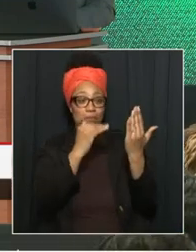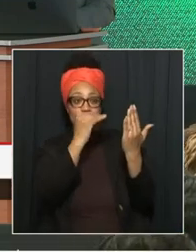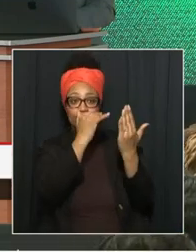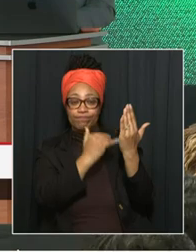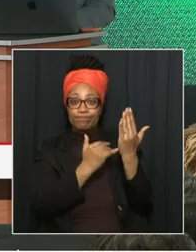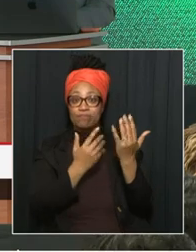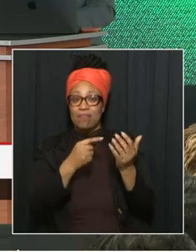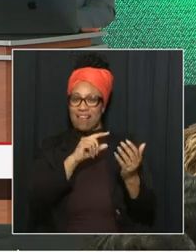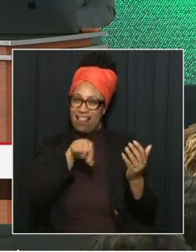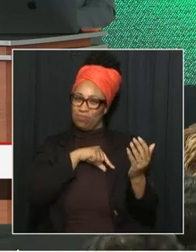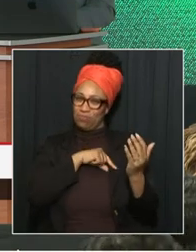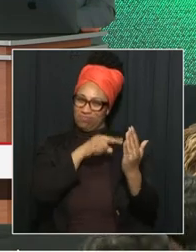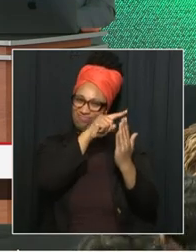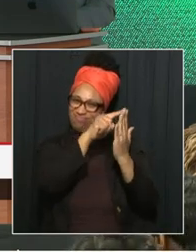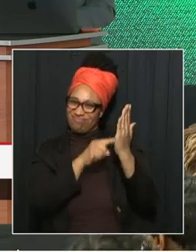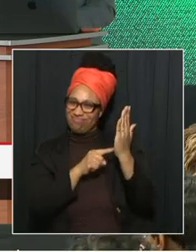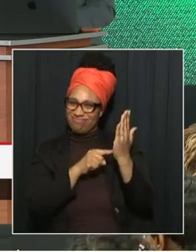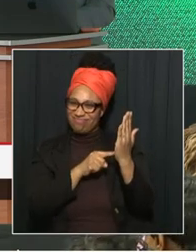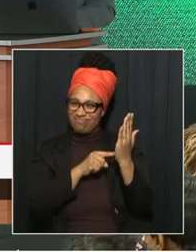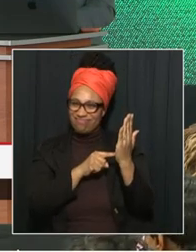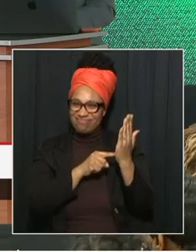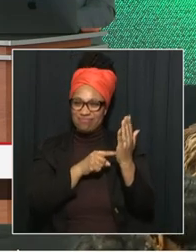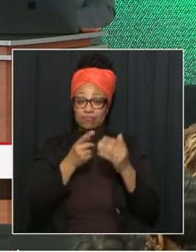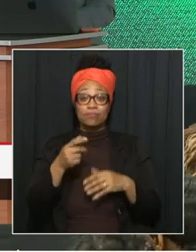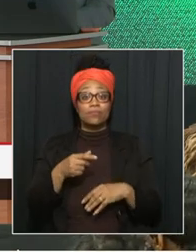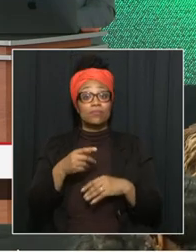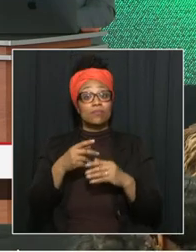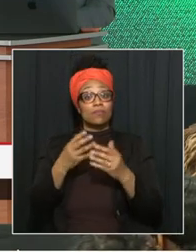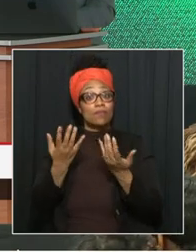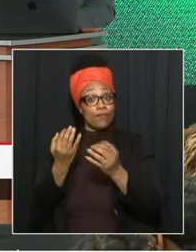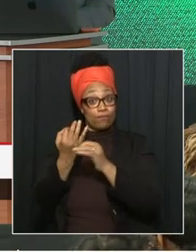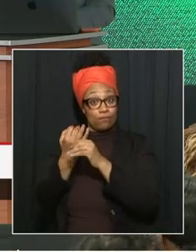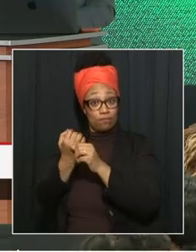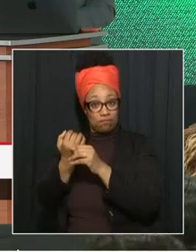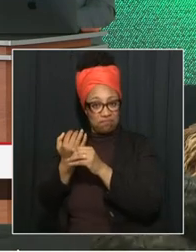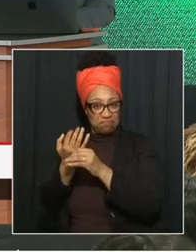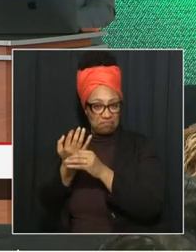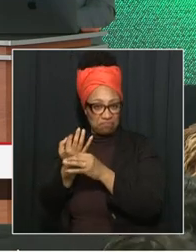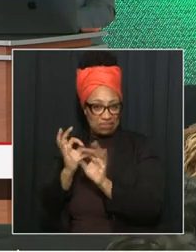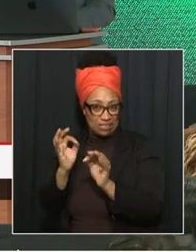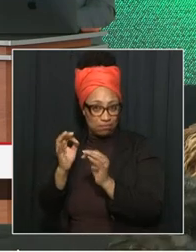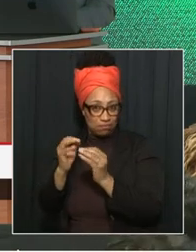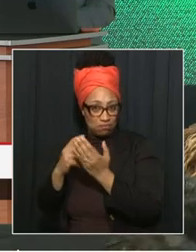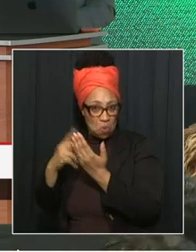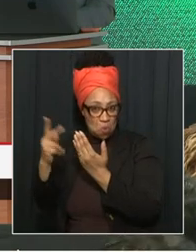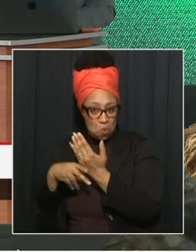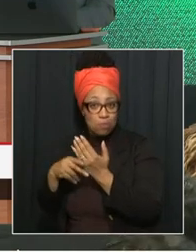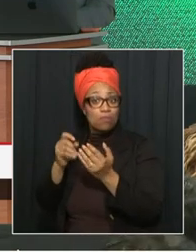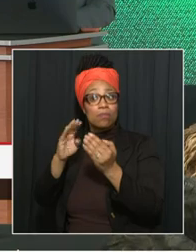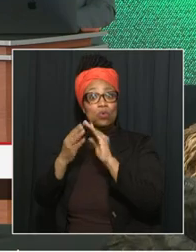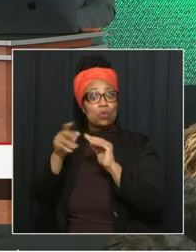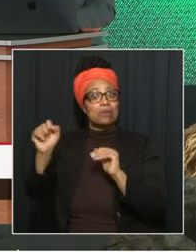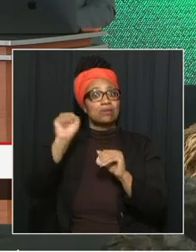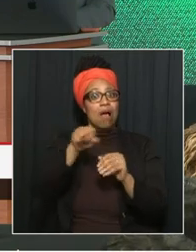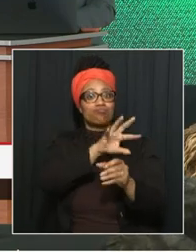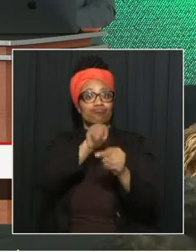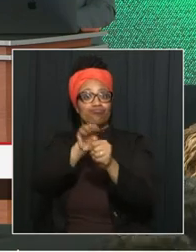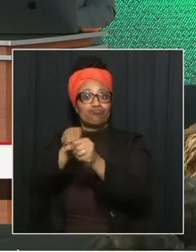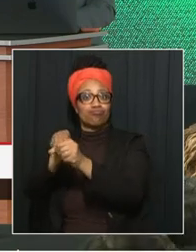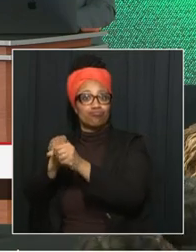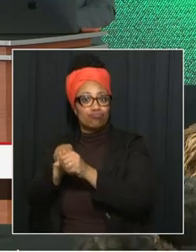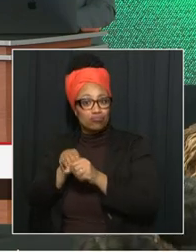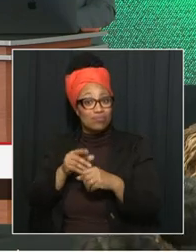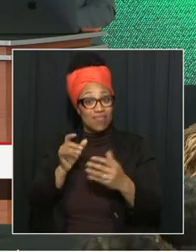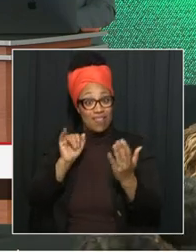funded throughout the city, as well as your own. This can help give you a credit on your income tax for the amount of